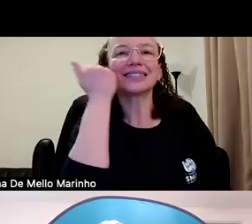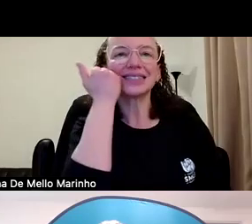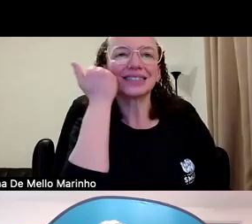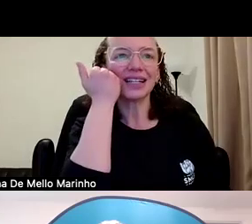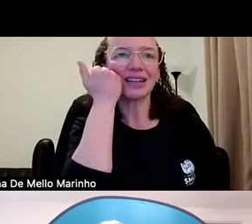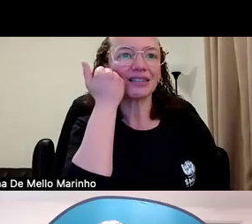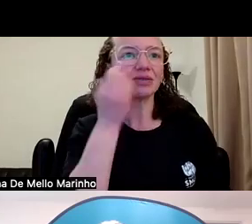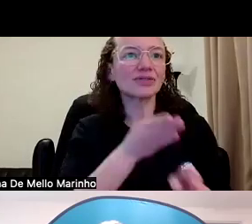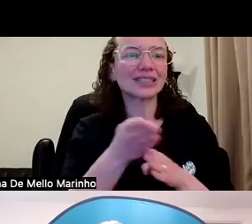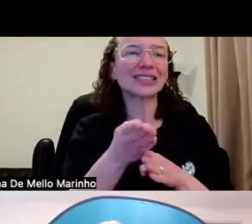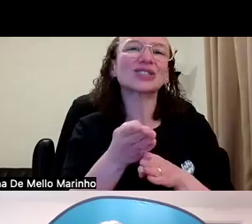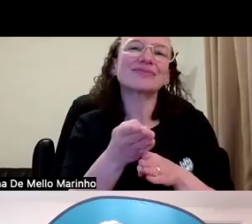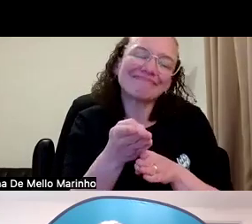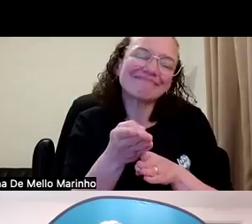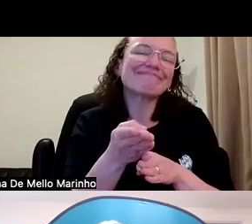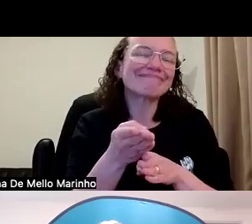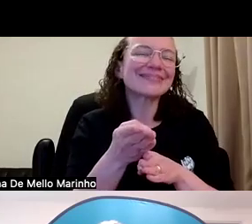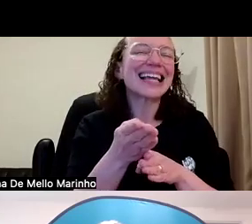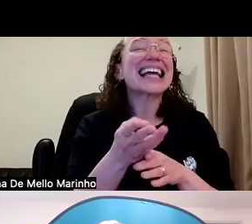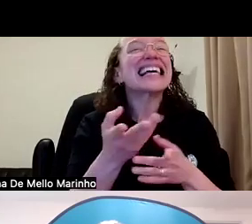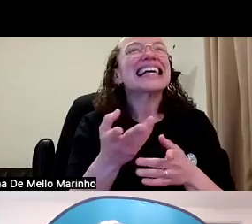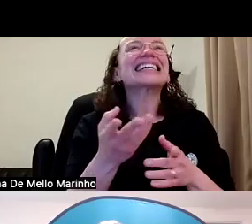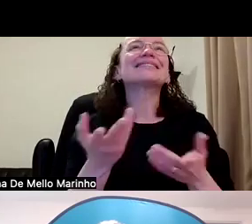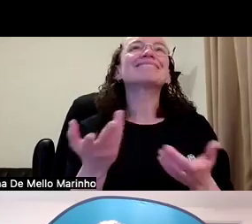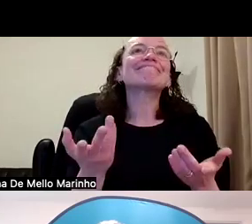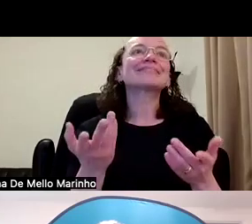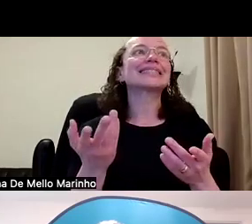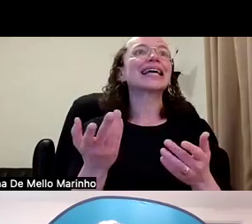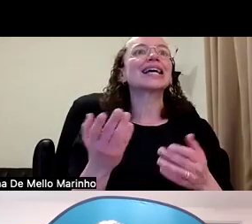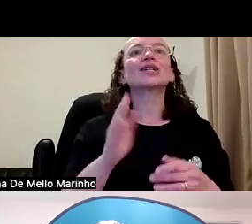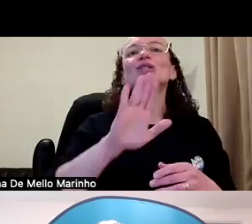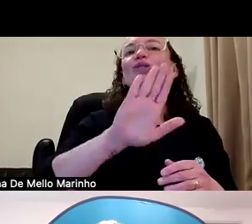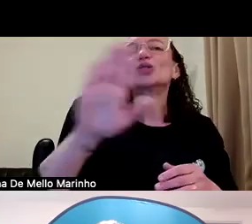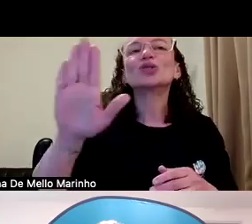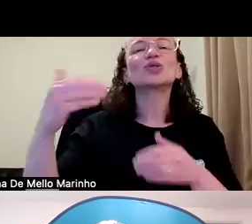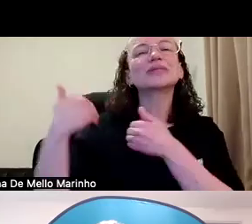not to have a conversation. So it's a part of educating the dentist.